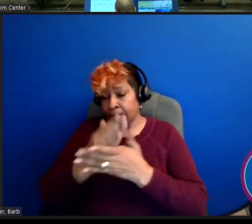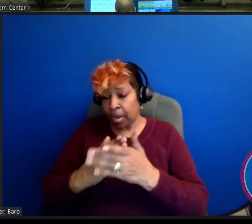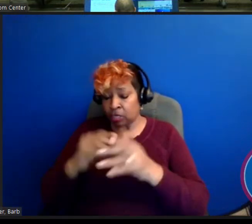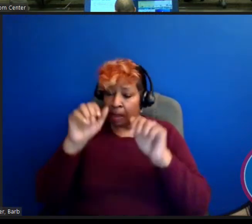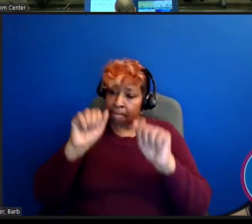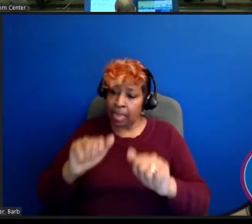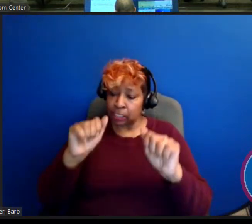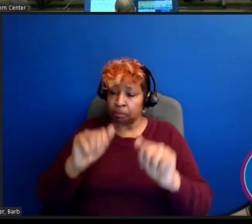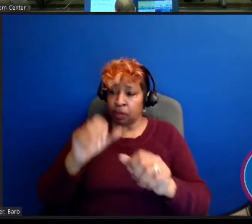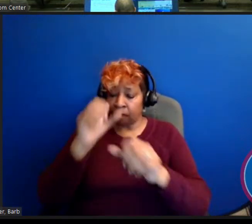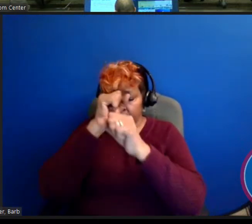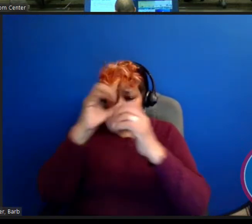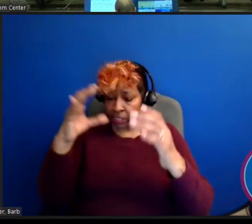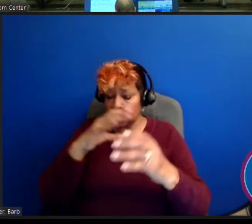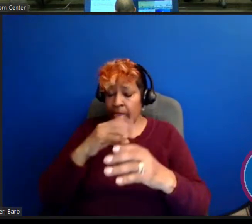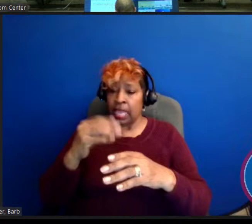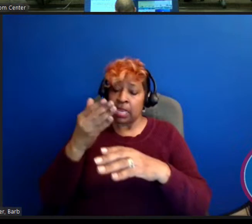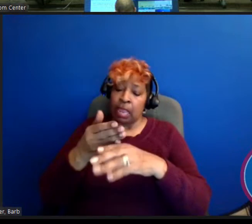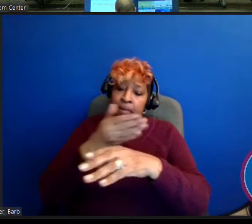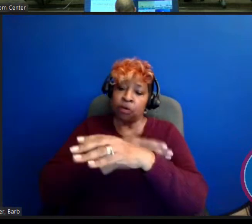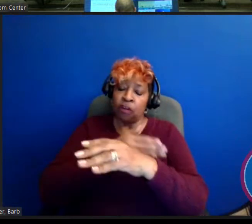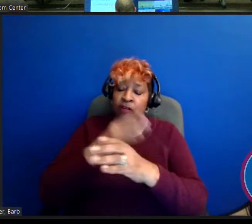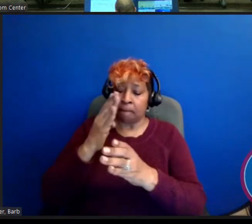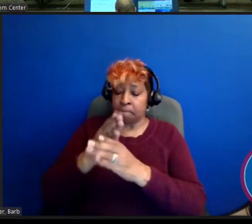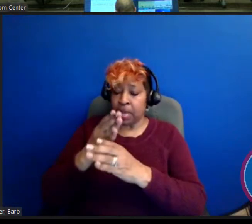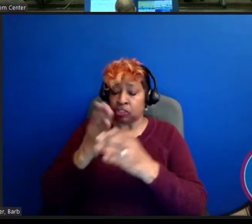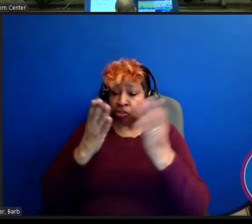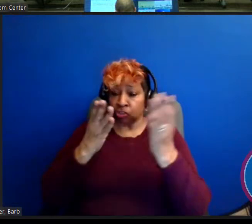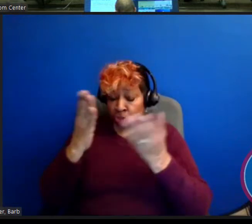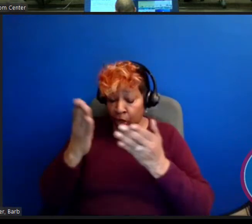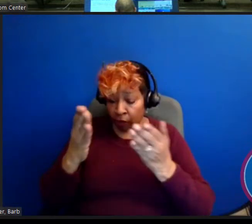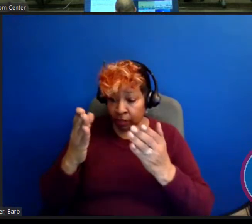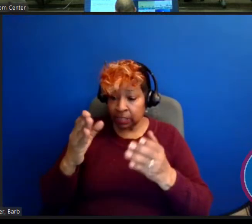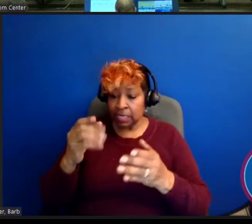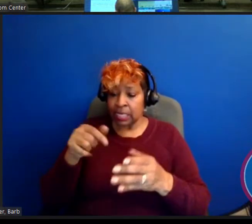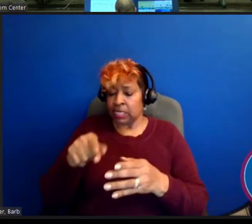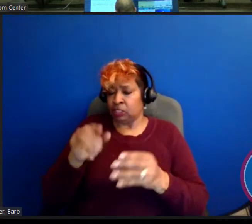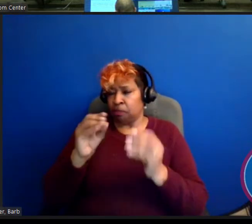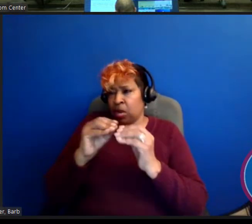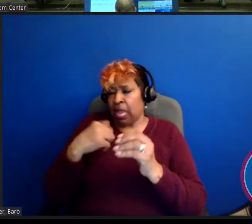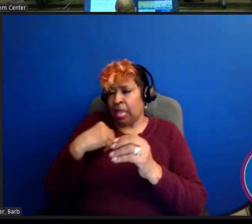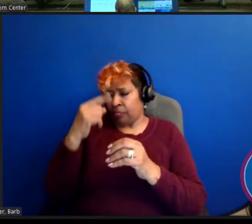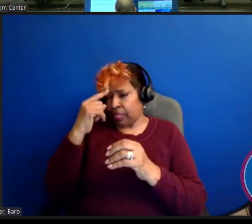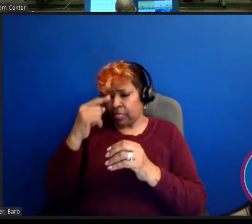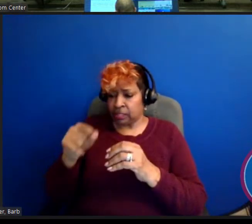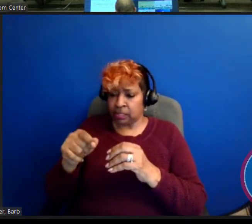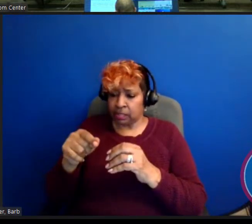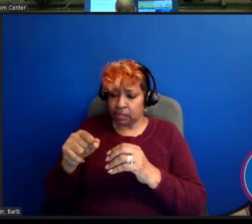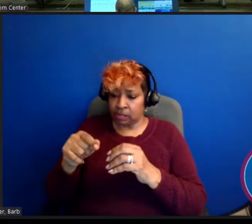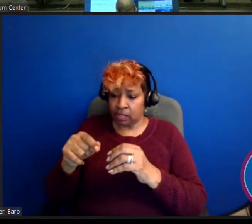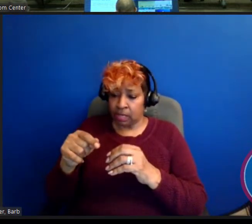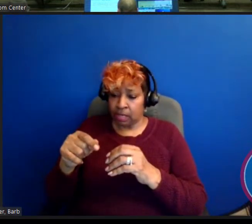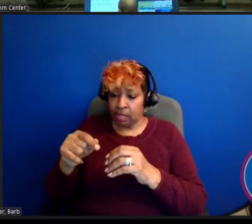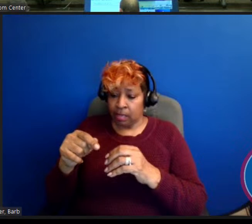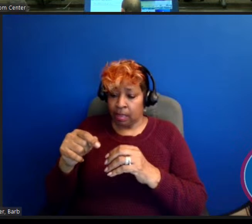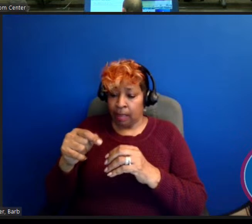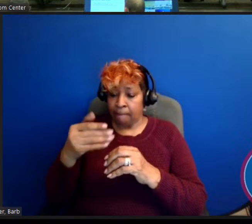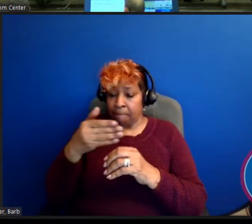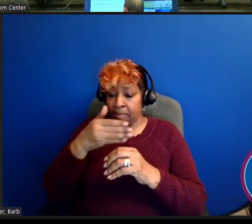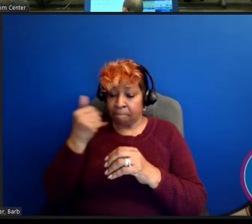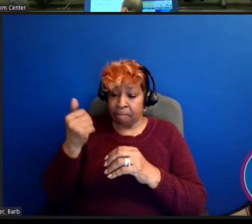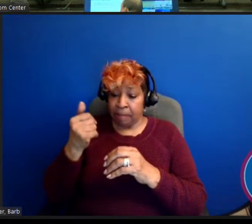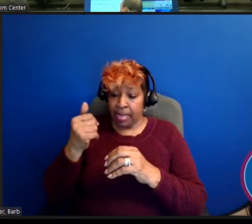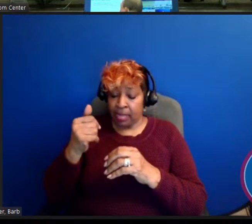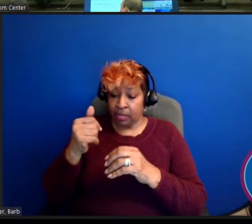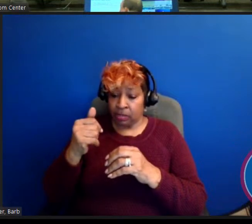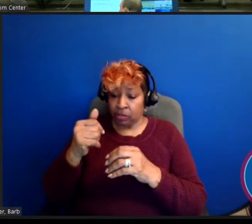of improving bus service, right? But it is more, I sort of think of it as Better Streets for Buses is a little bit more the capital and